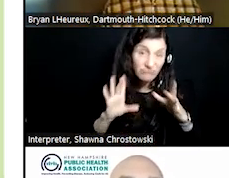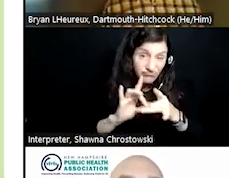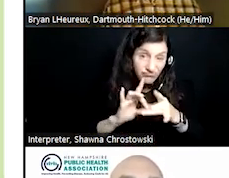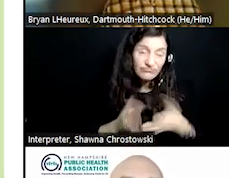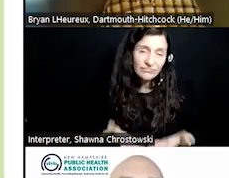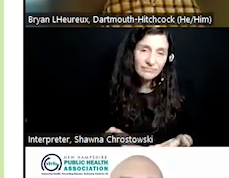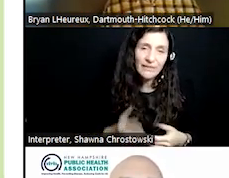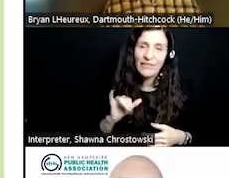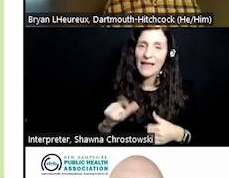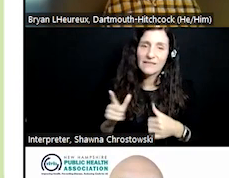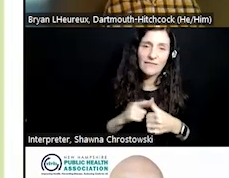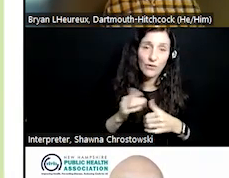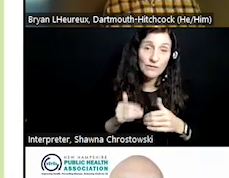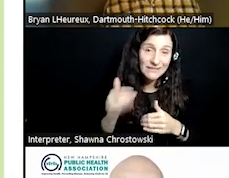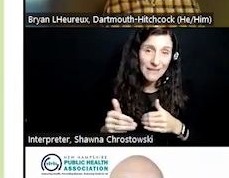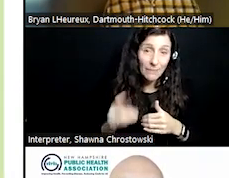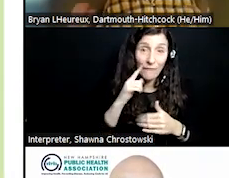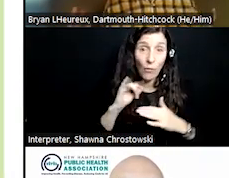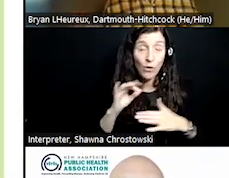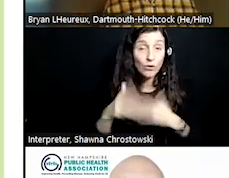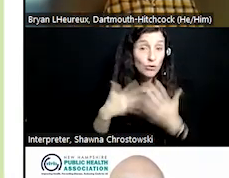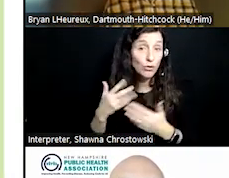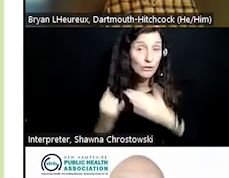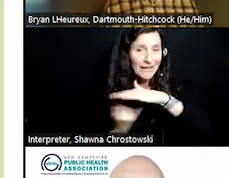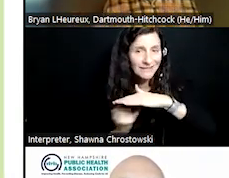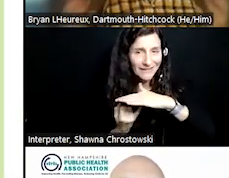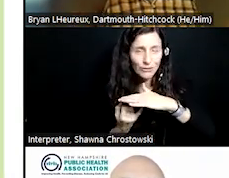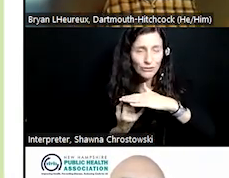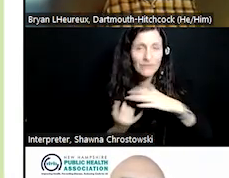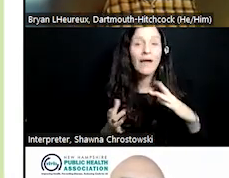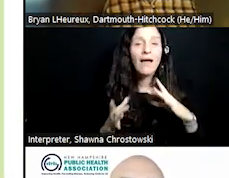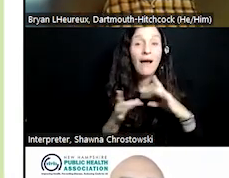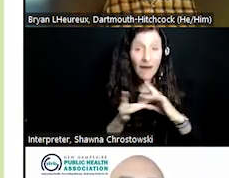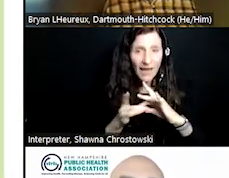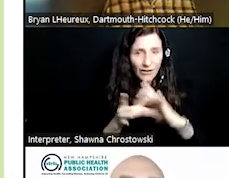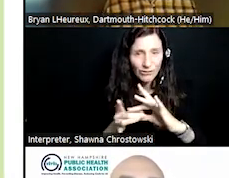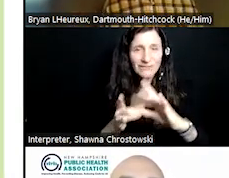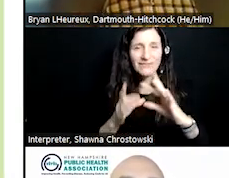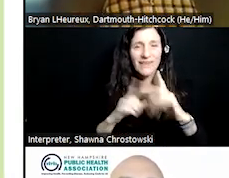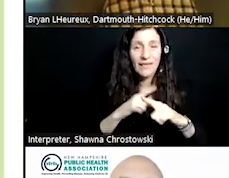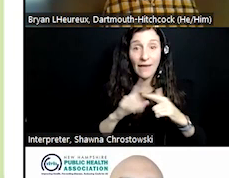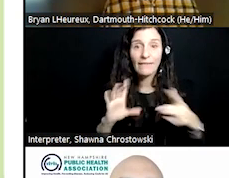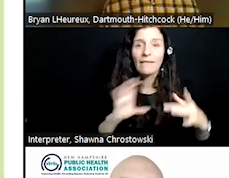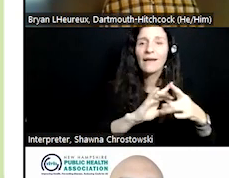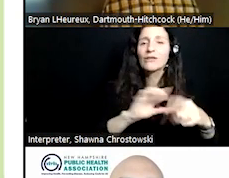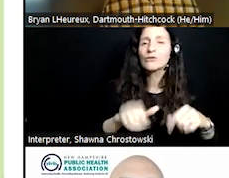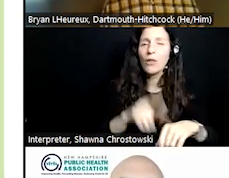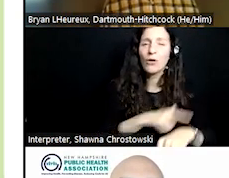And that's the first step in addressing social isolation, is making those connections and then connecting to other long-term supports